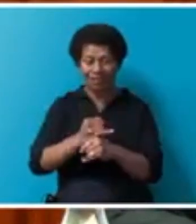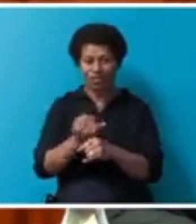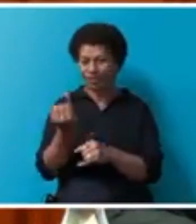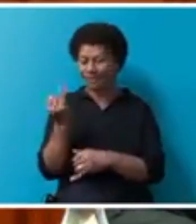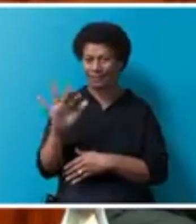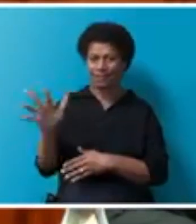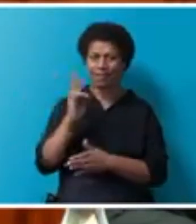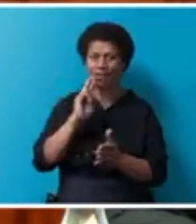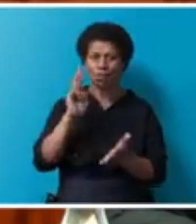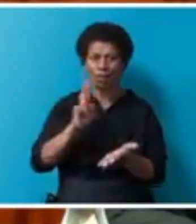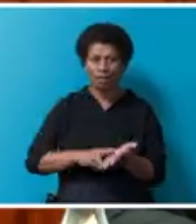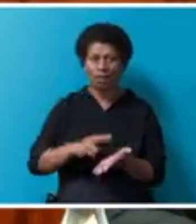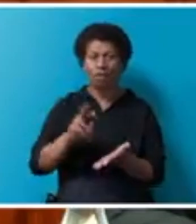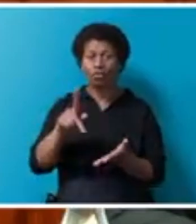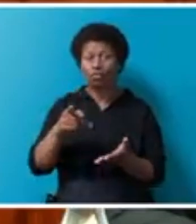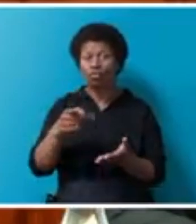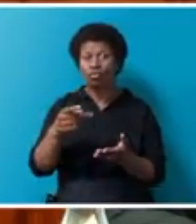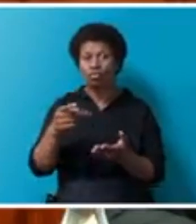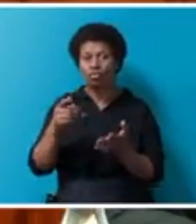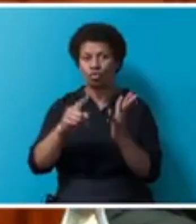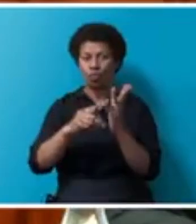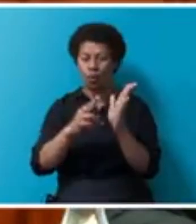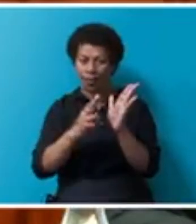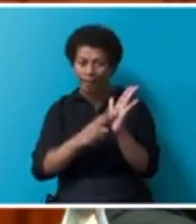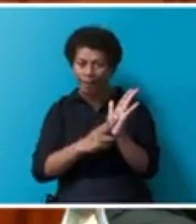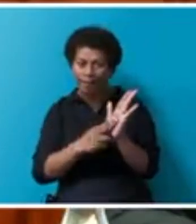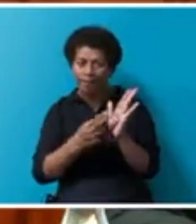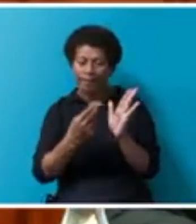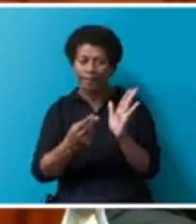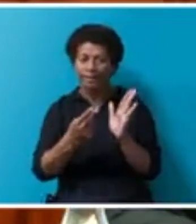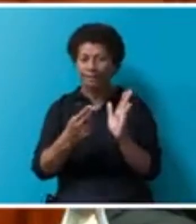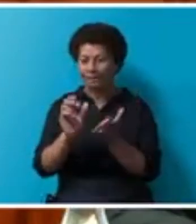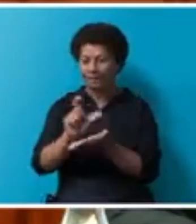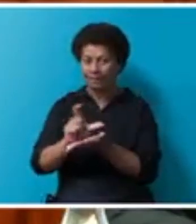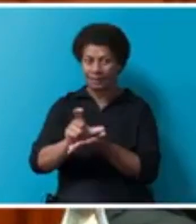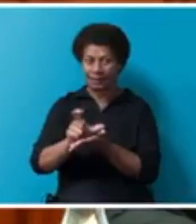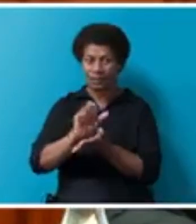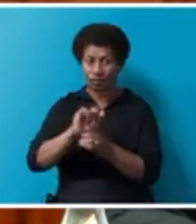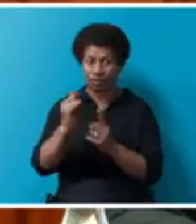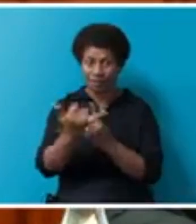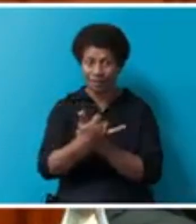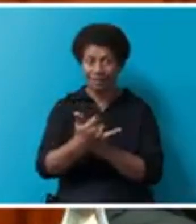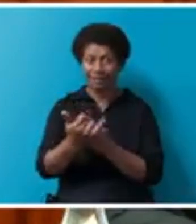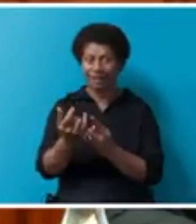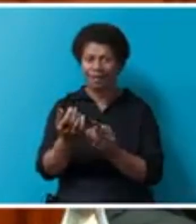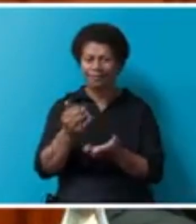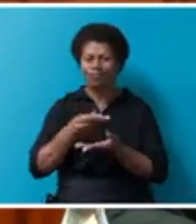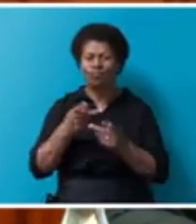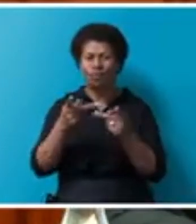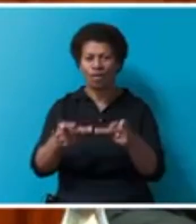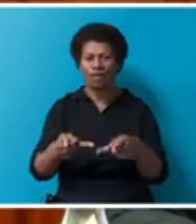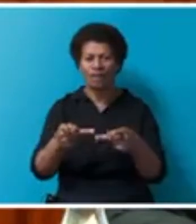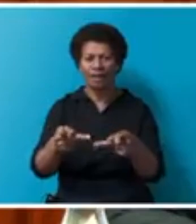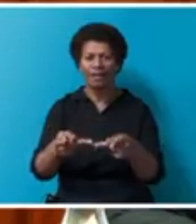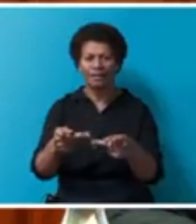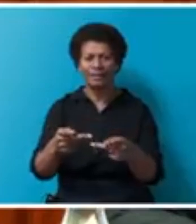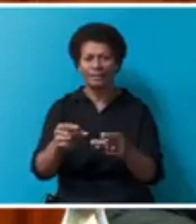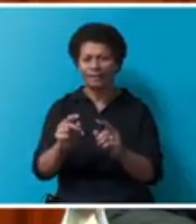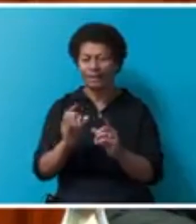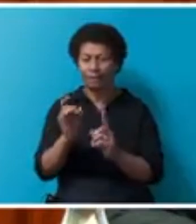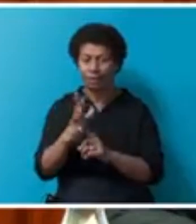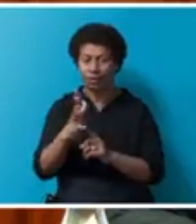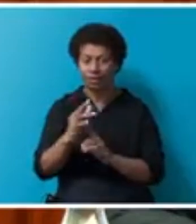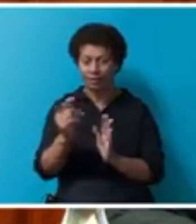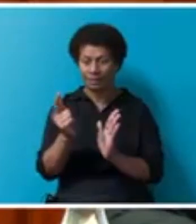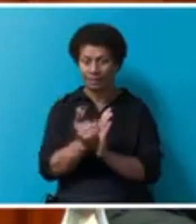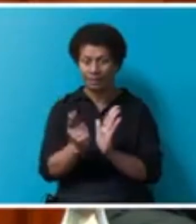reports to the United Nations, working closely with civil society, and providing input on important pieces of legislation. It has